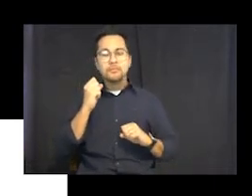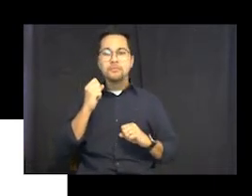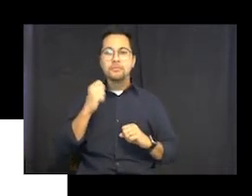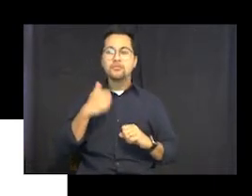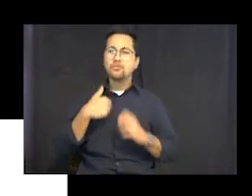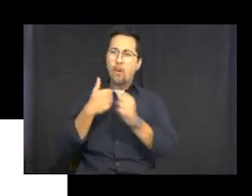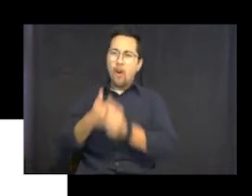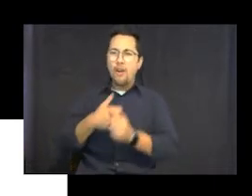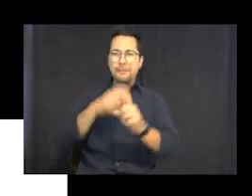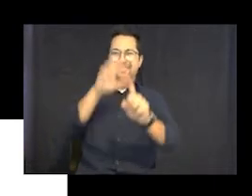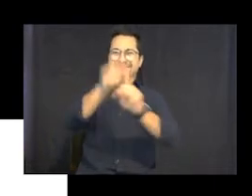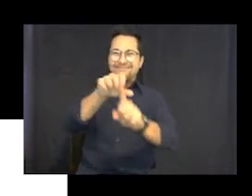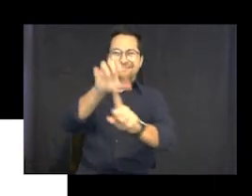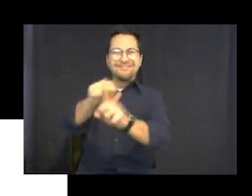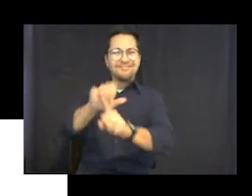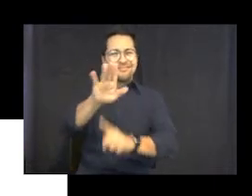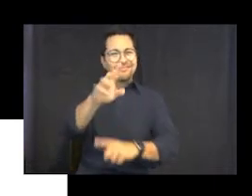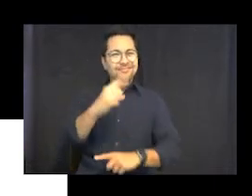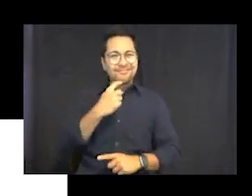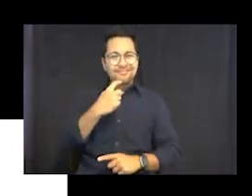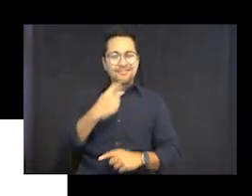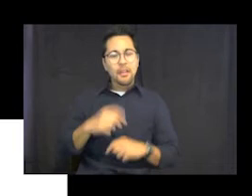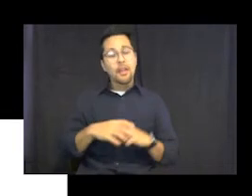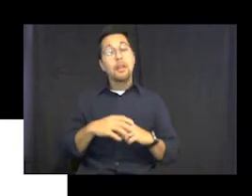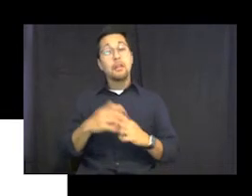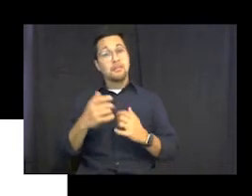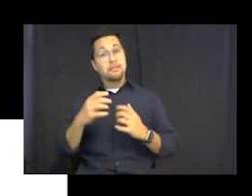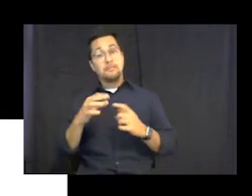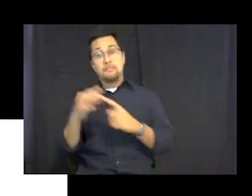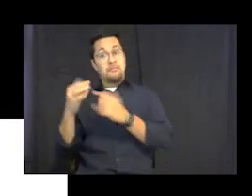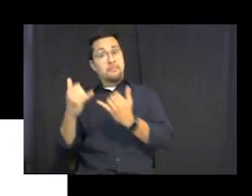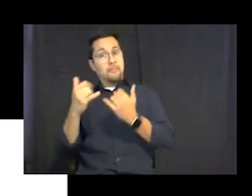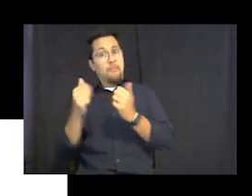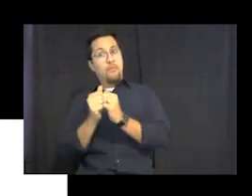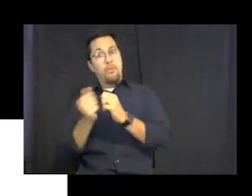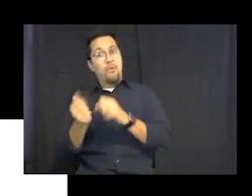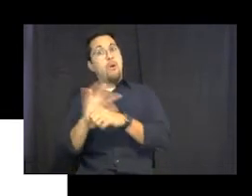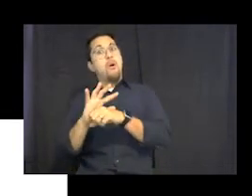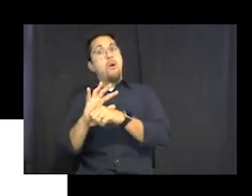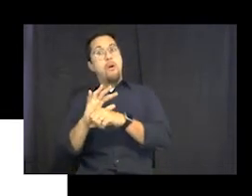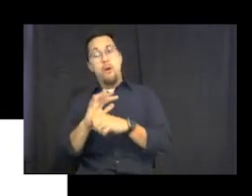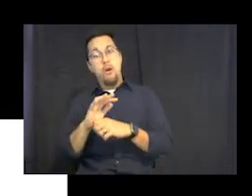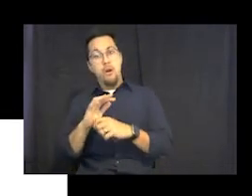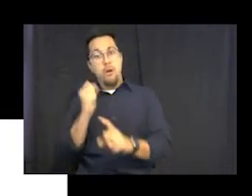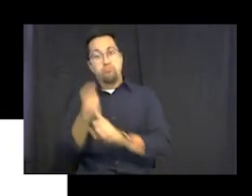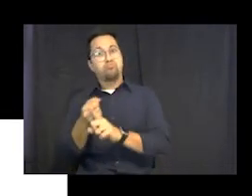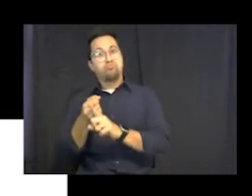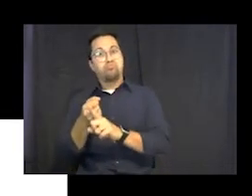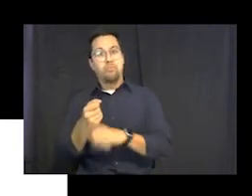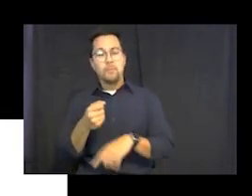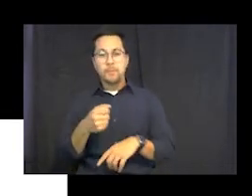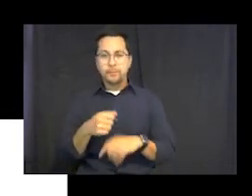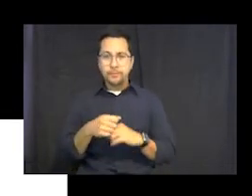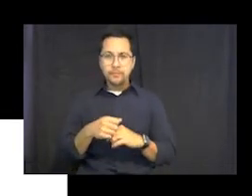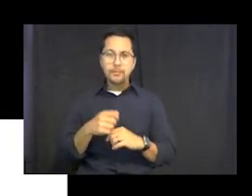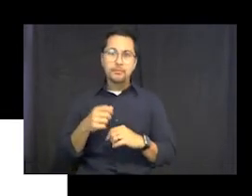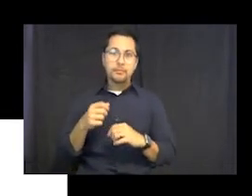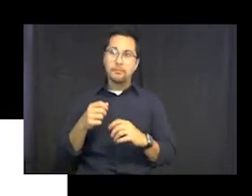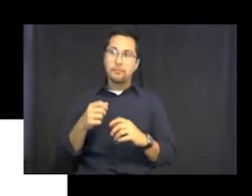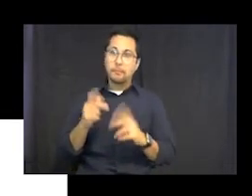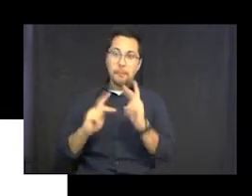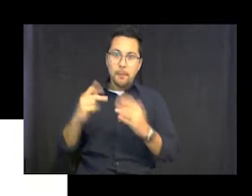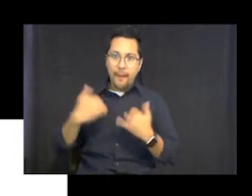follow what they're saying, especially now with COVID, when people wear